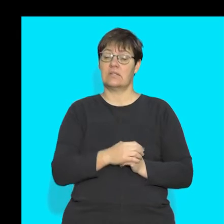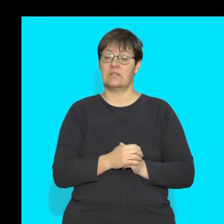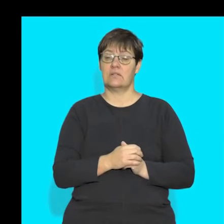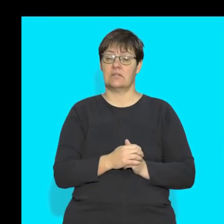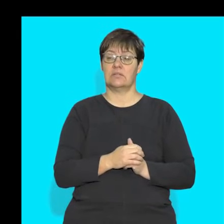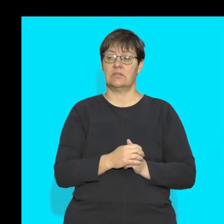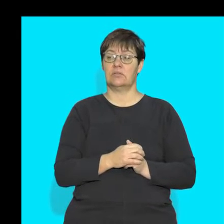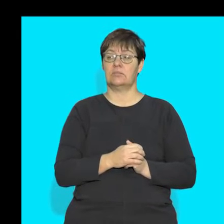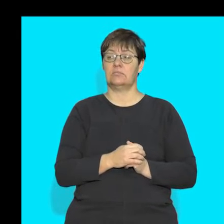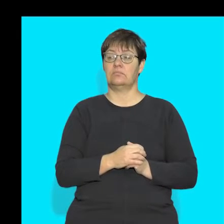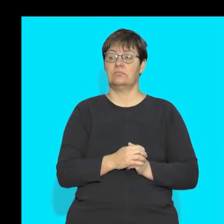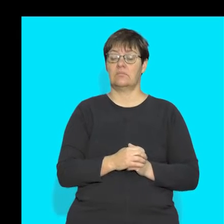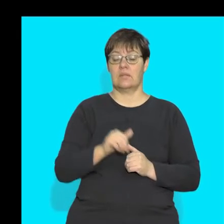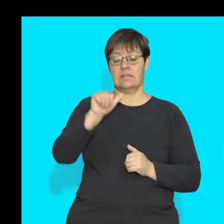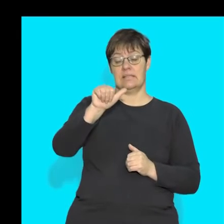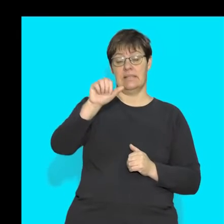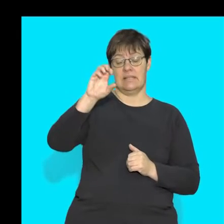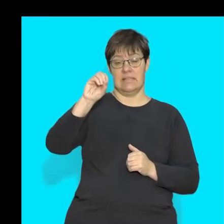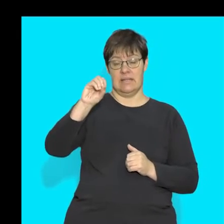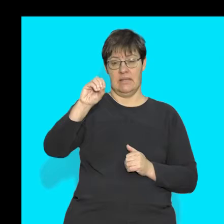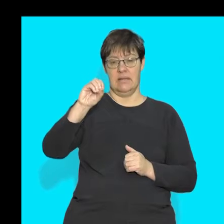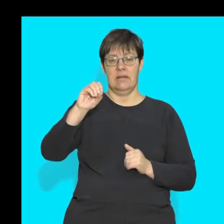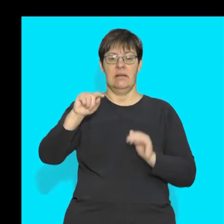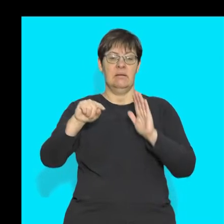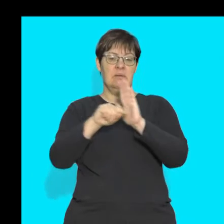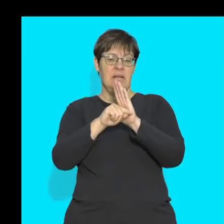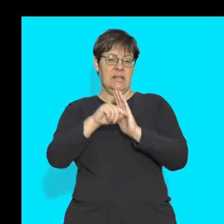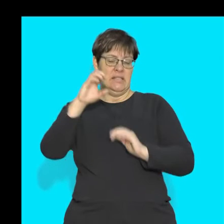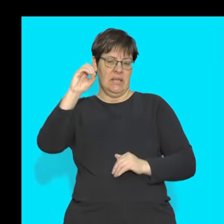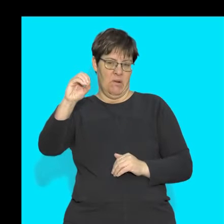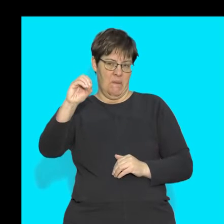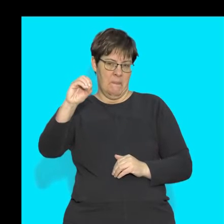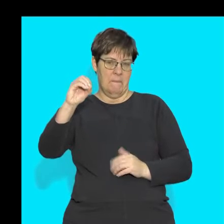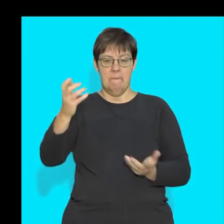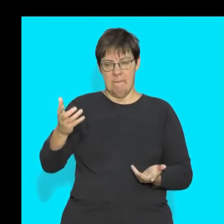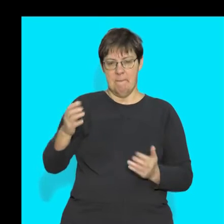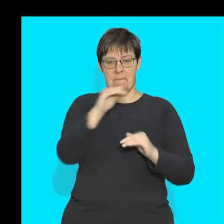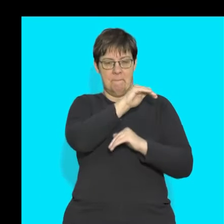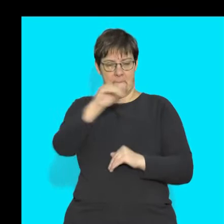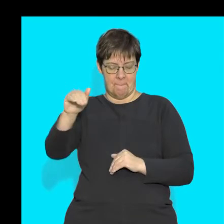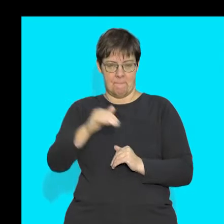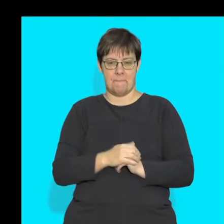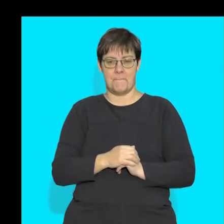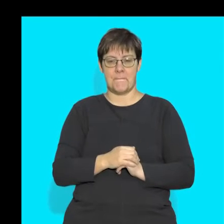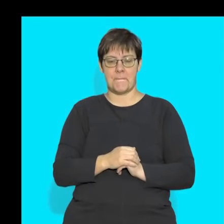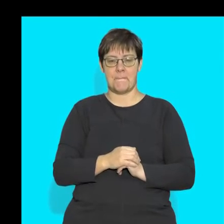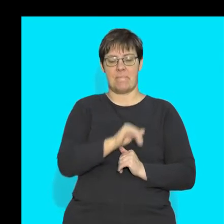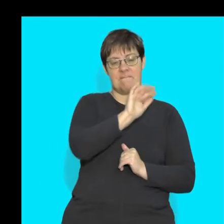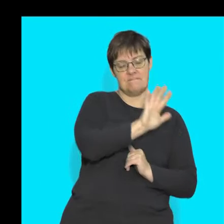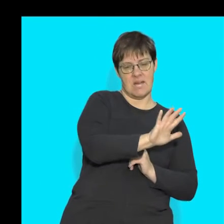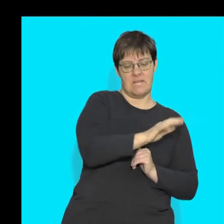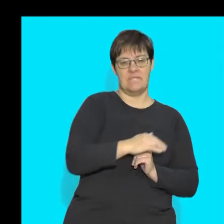do 60 minus 0 over